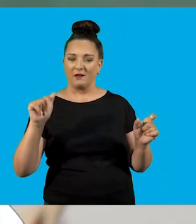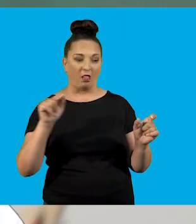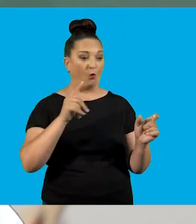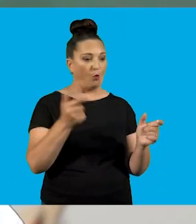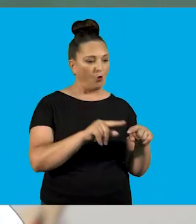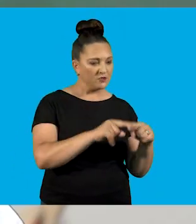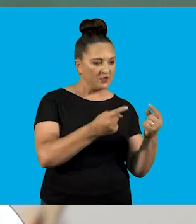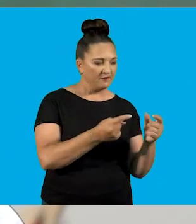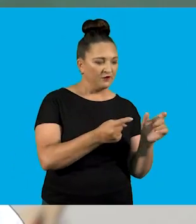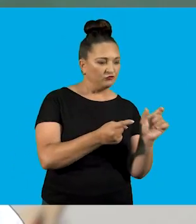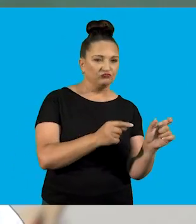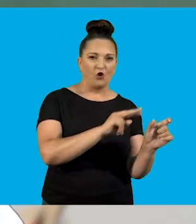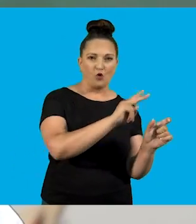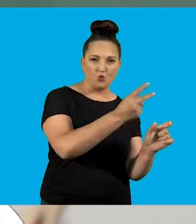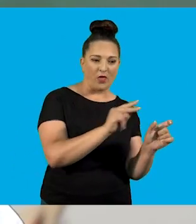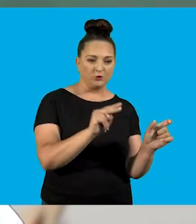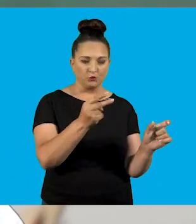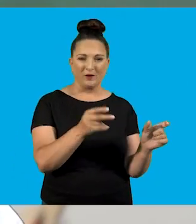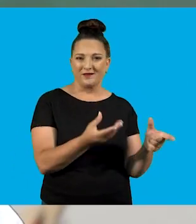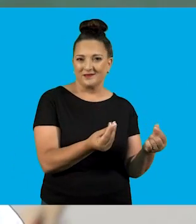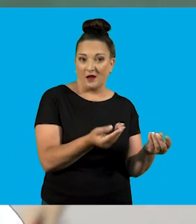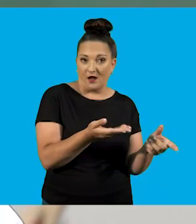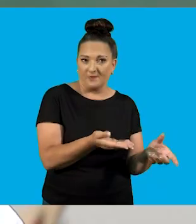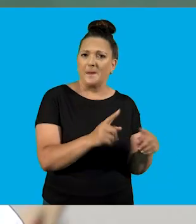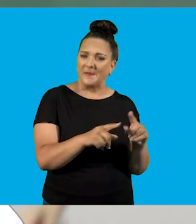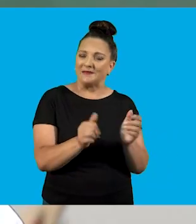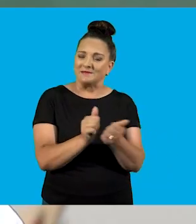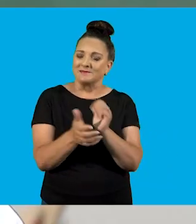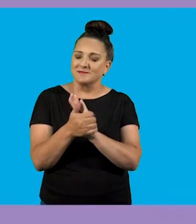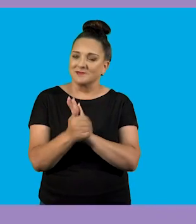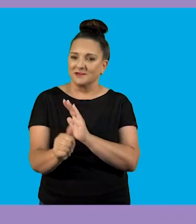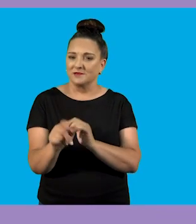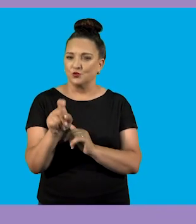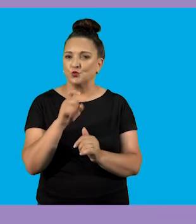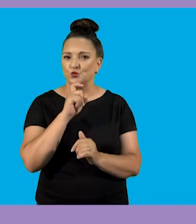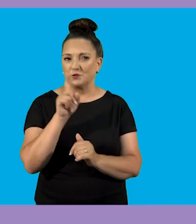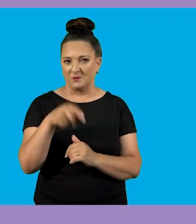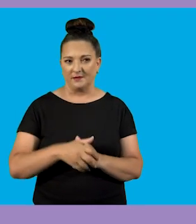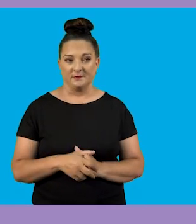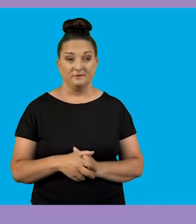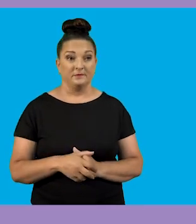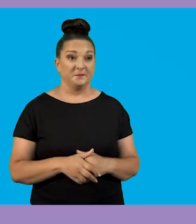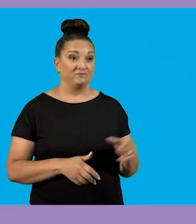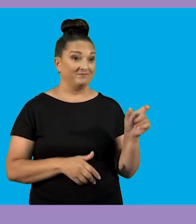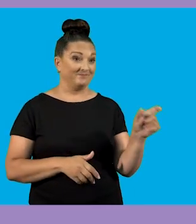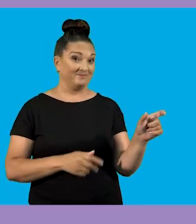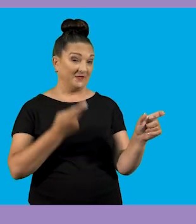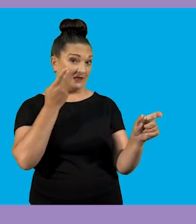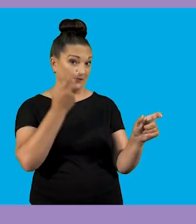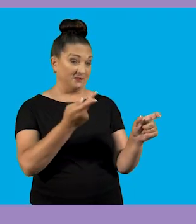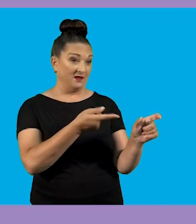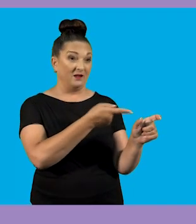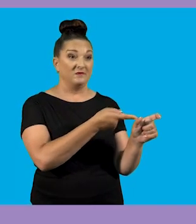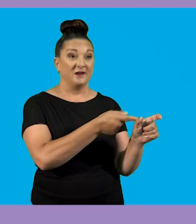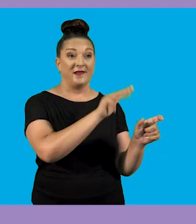there. You will have to use your mathematical skills to see that. So let's simplify the following fully. When we look at that expression